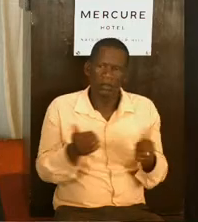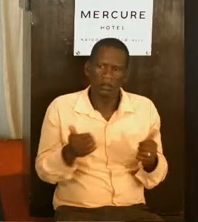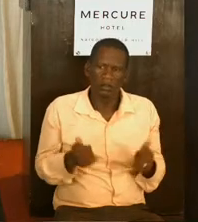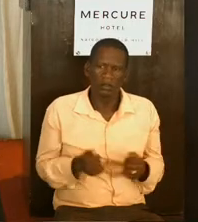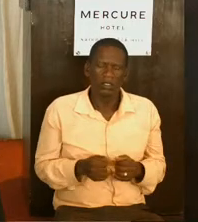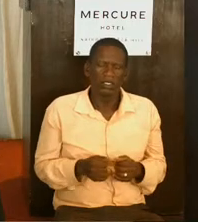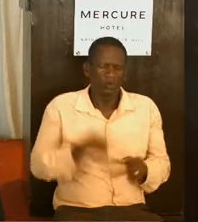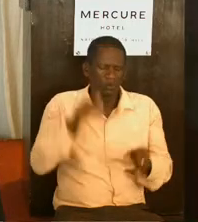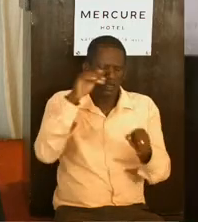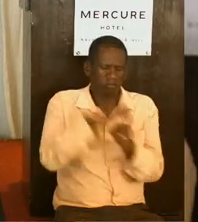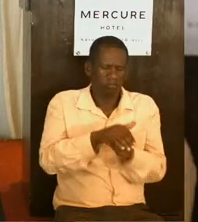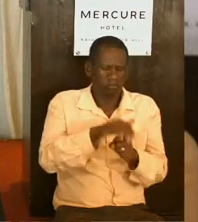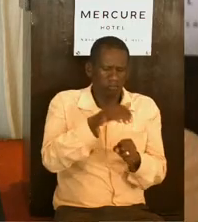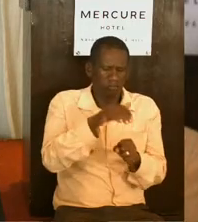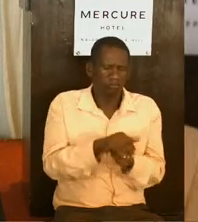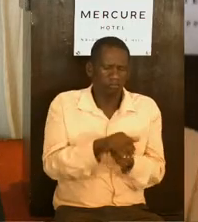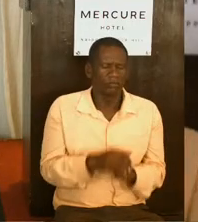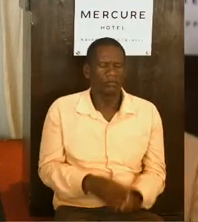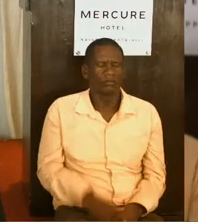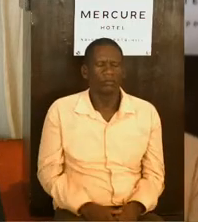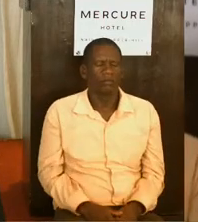it was too much